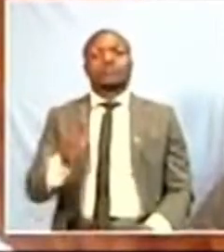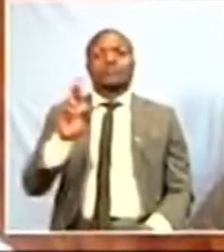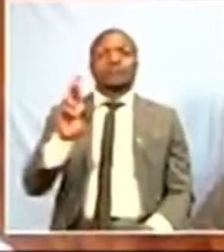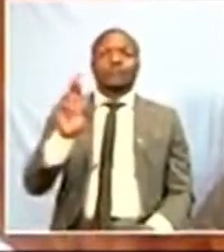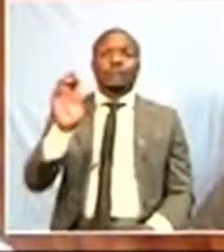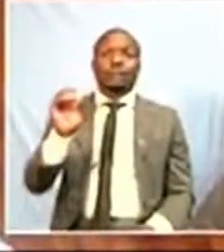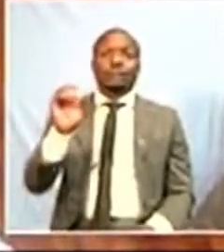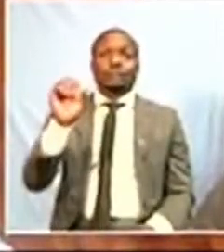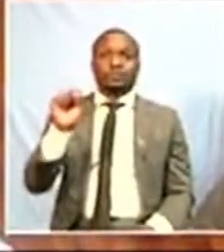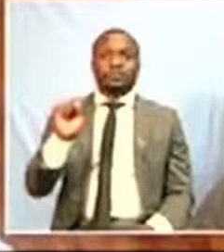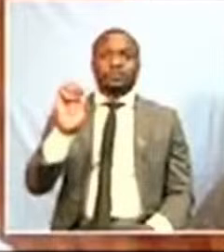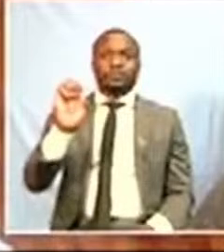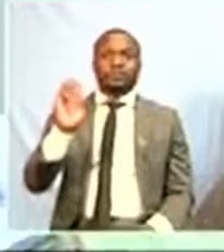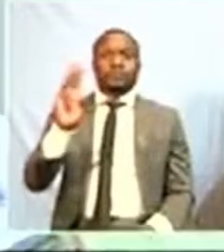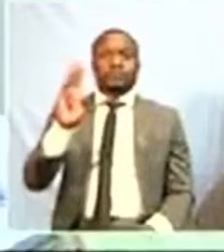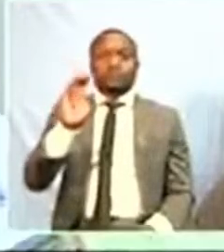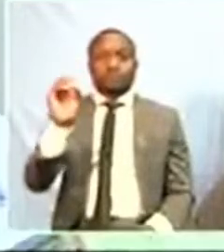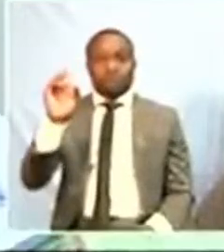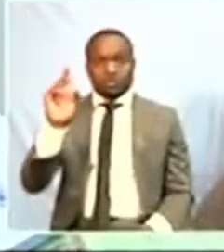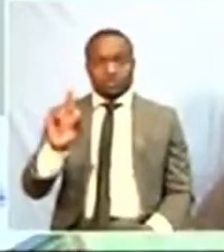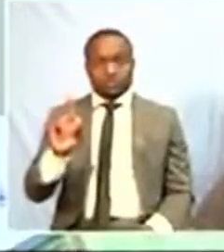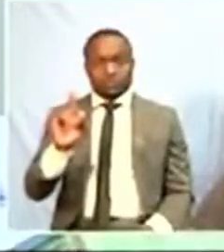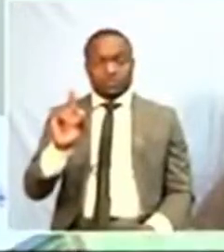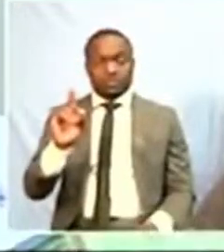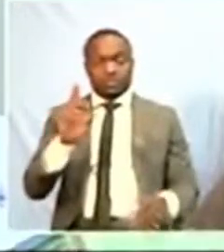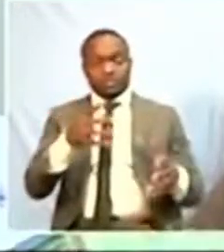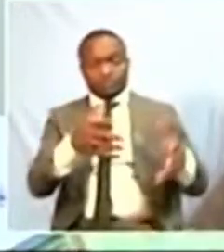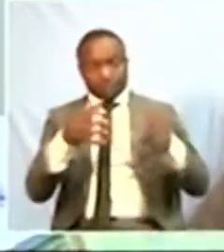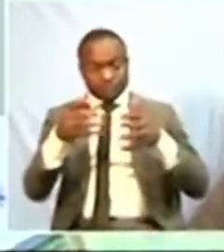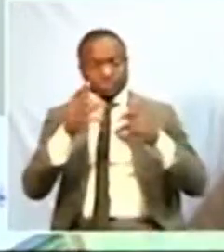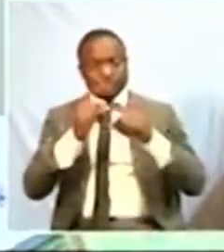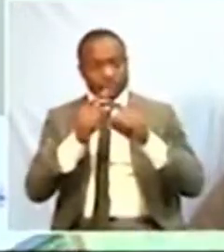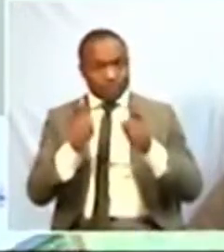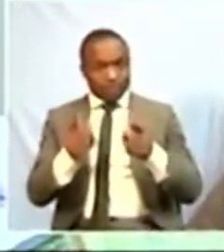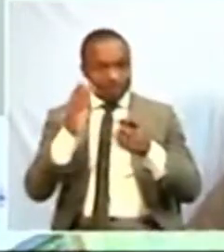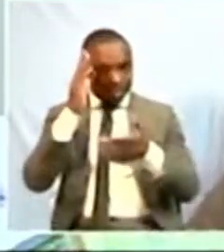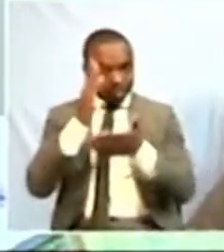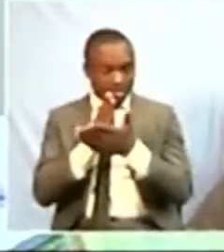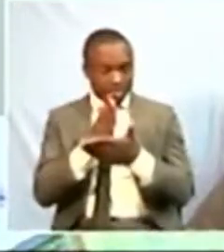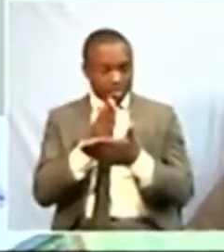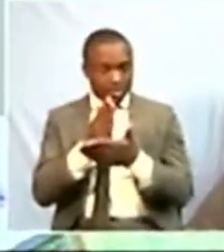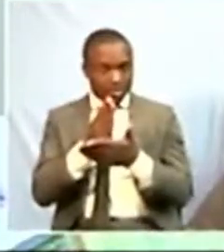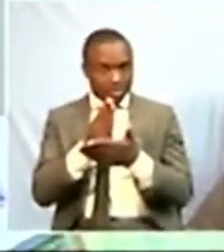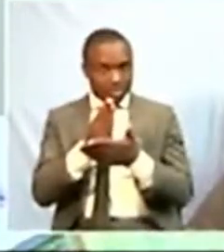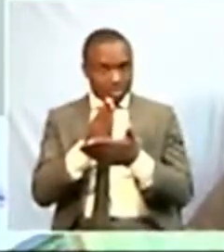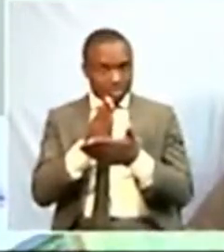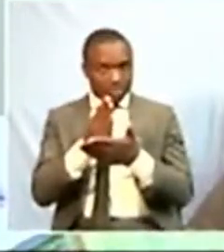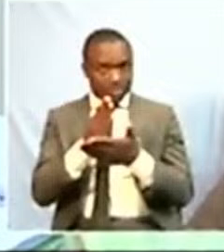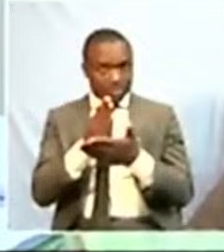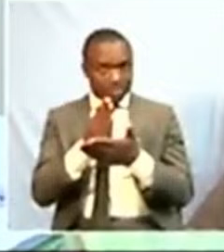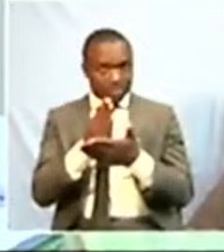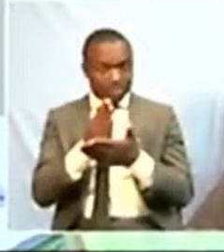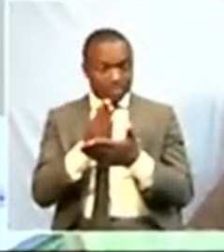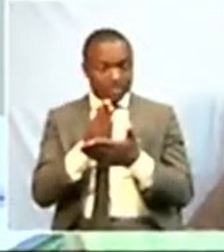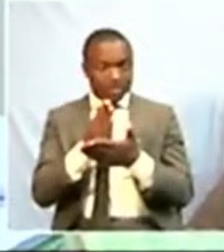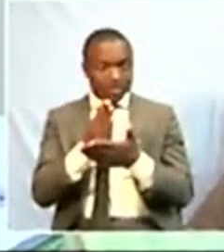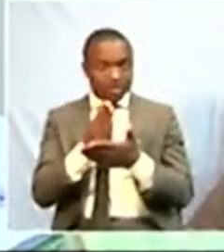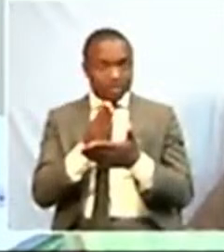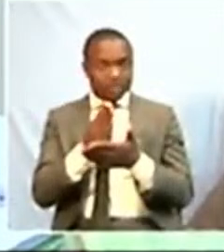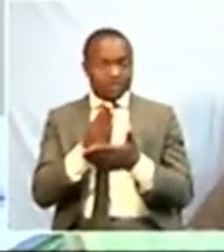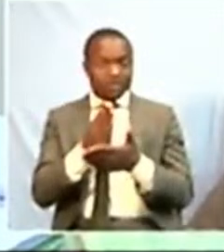Rosewood warping? It is a ban, it was as an effect, was occasioned by the